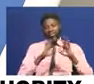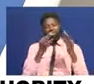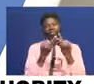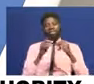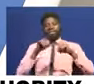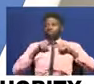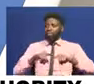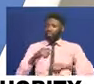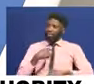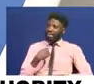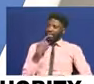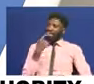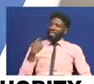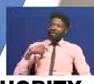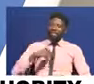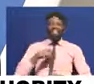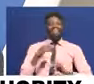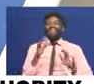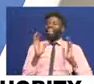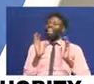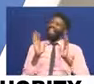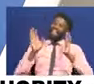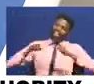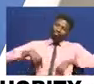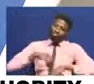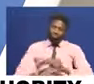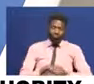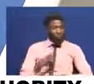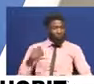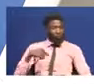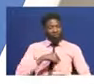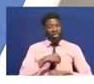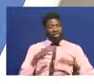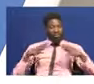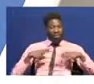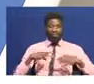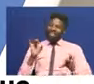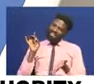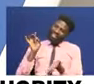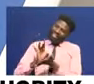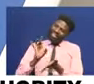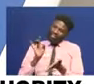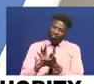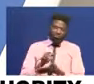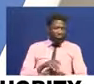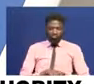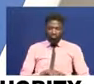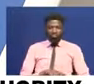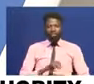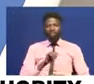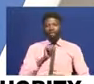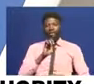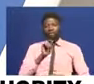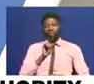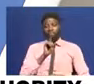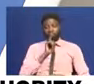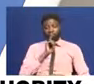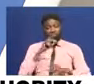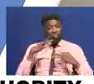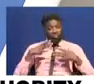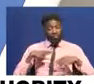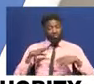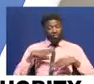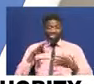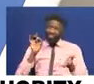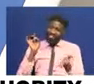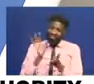say that we're going to take it lightly and we're just going to say we're going to get rid of people. It has been guaranteed, even in the Act, nobody's going to be fired, so to speak.